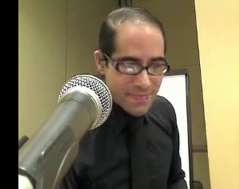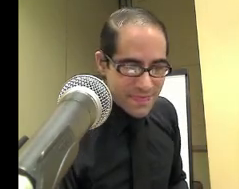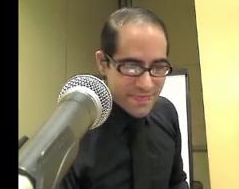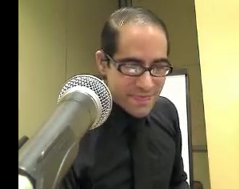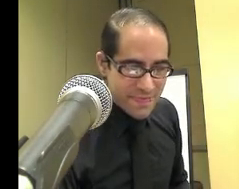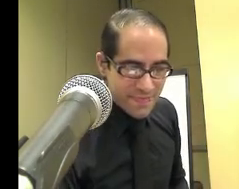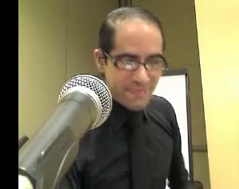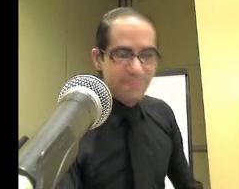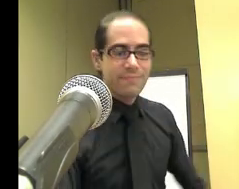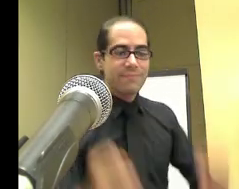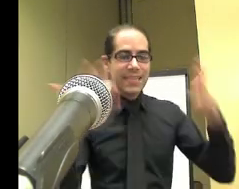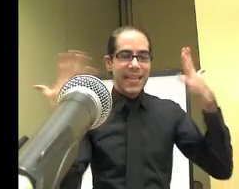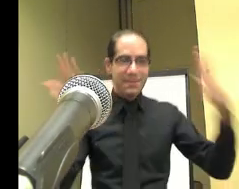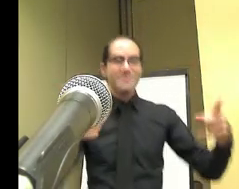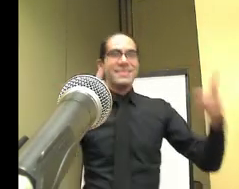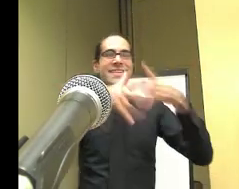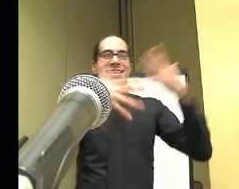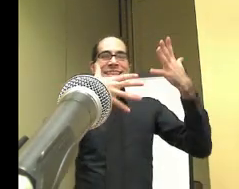Okay, let me see if I can do this.